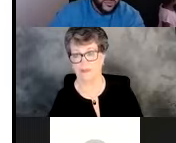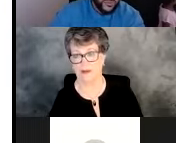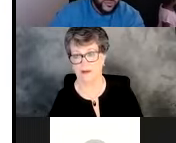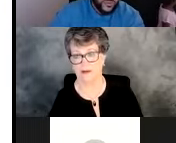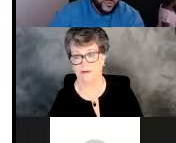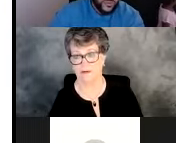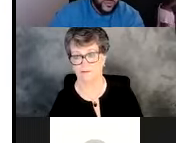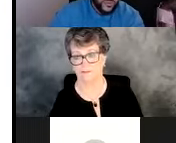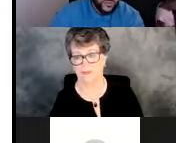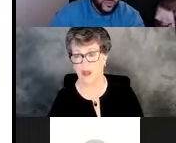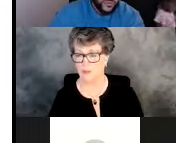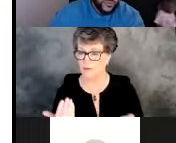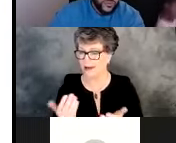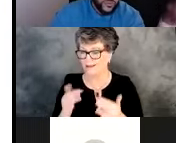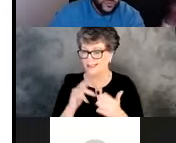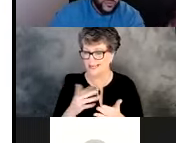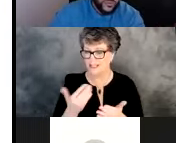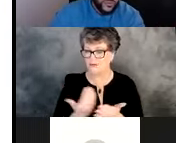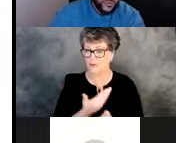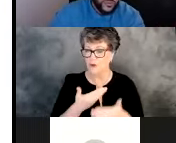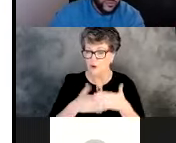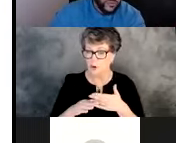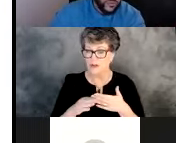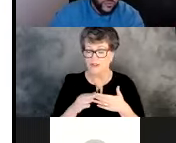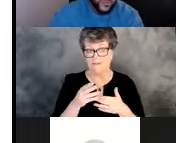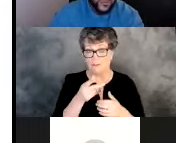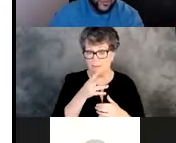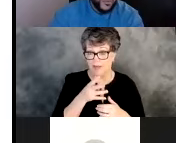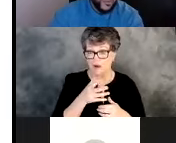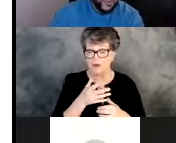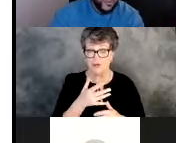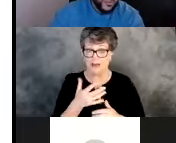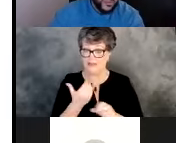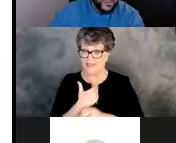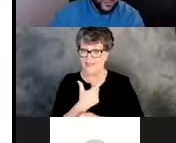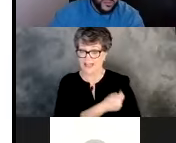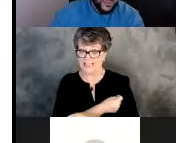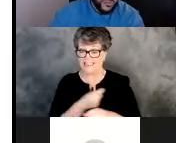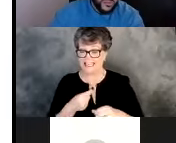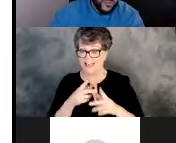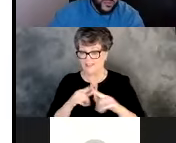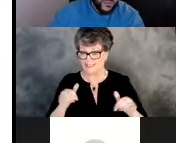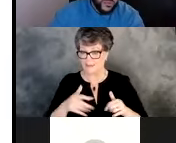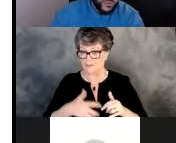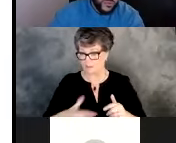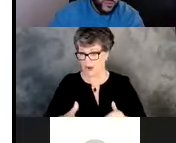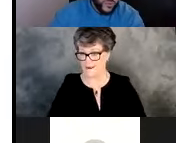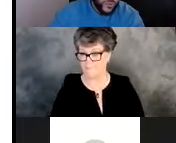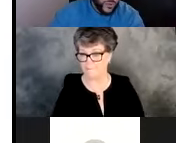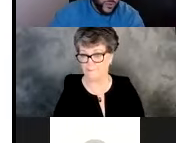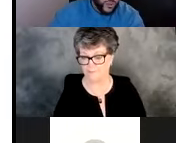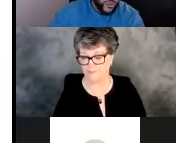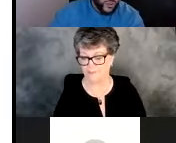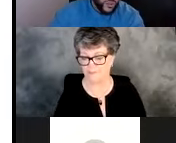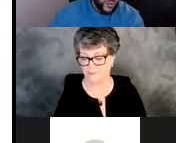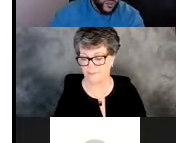on newborns from mothers who have taken the vaccine while being pregnant?